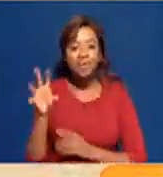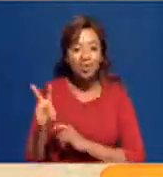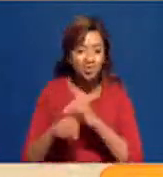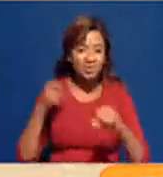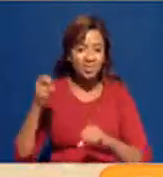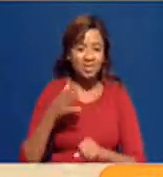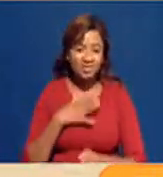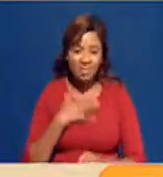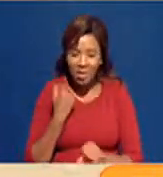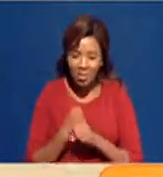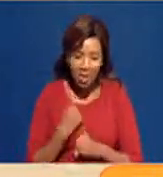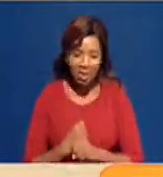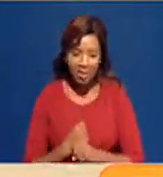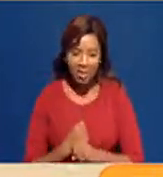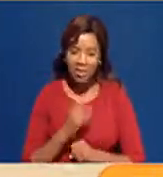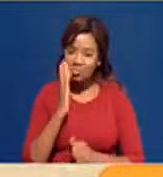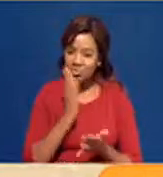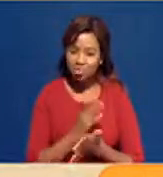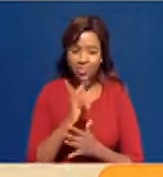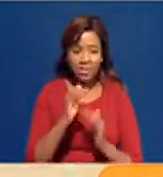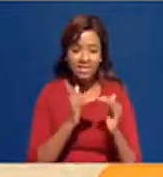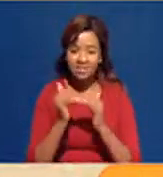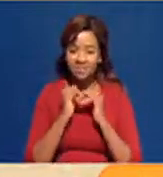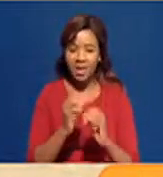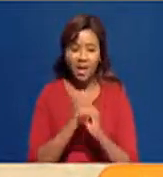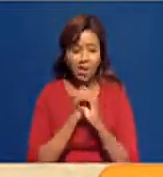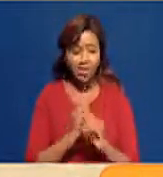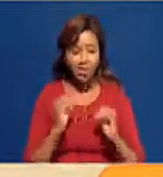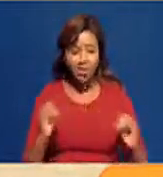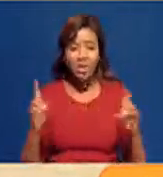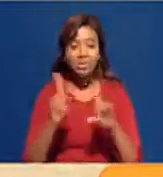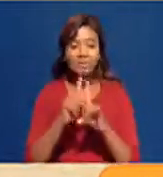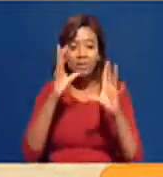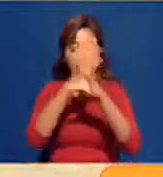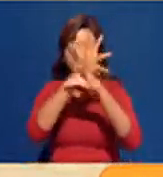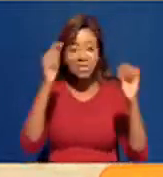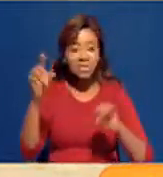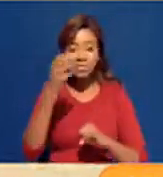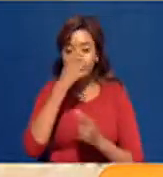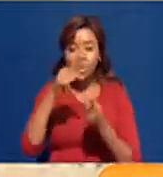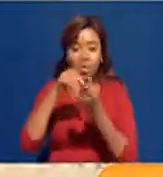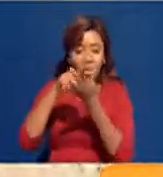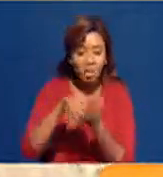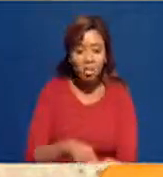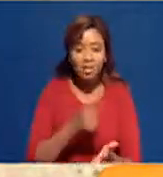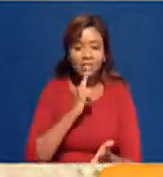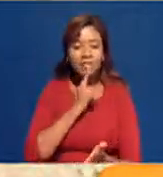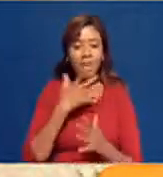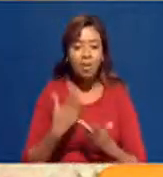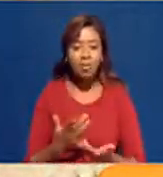kuchukua sweti yangu. It is not fair. Tena, hata rais wetu anasisitiza ya kuwa,